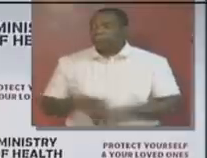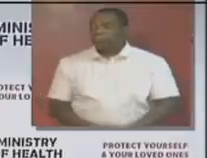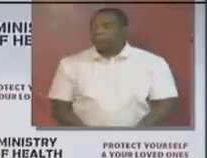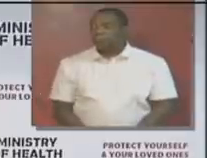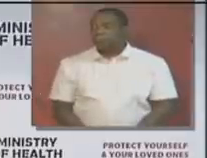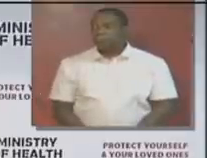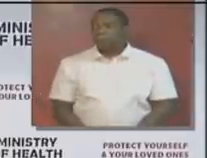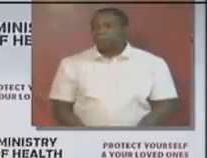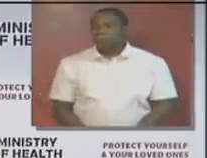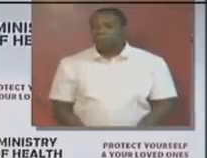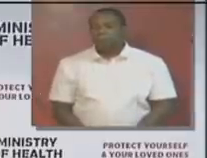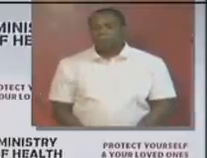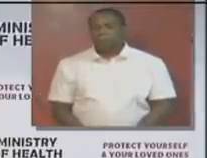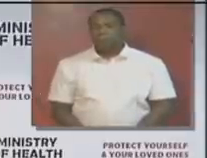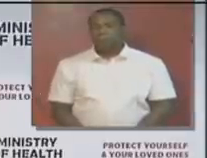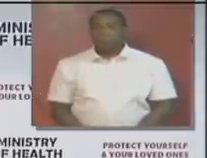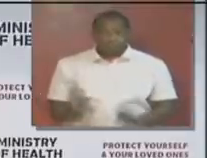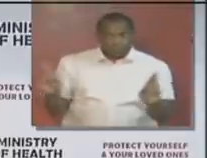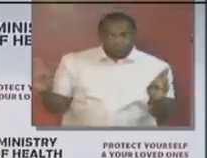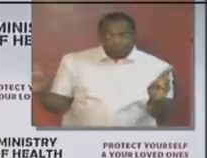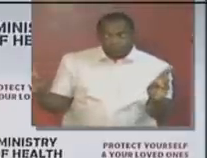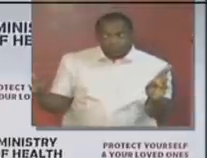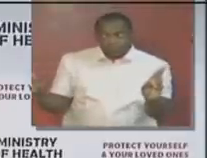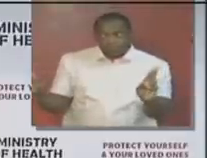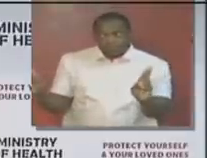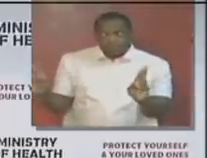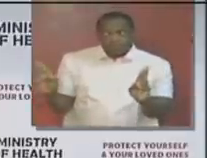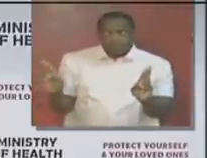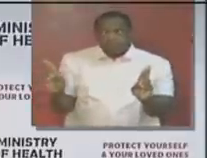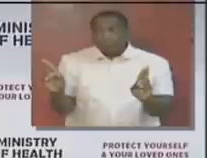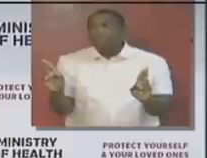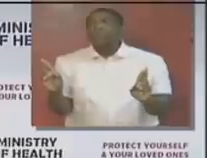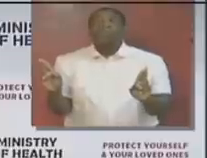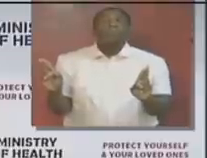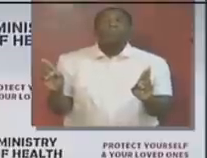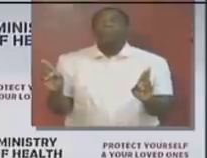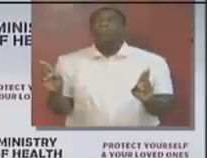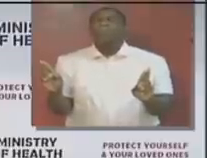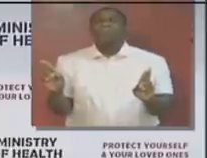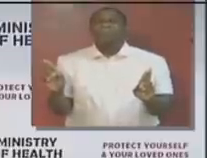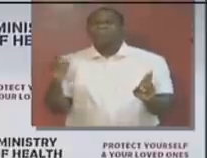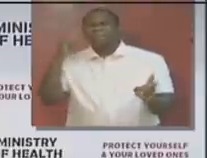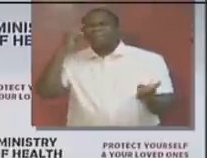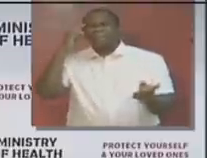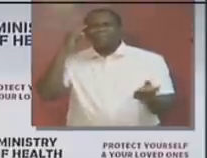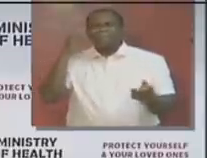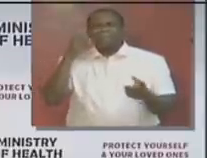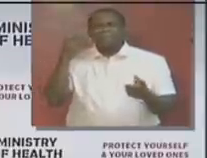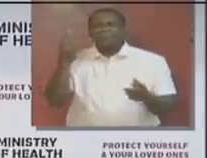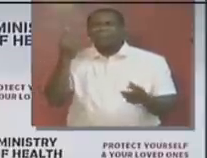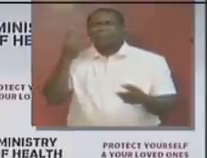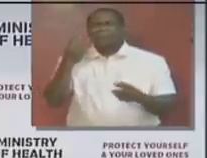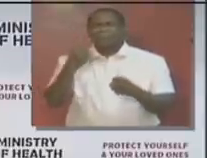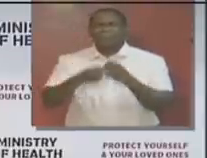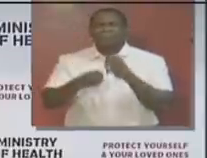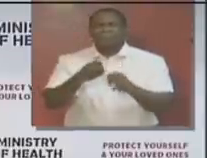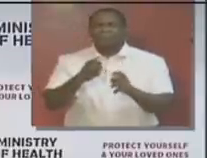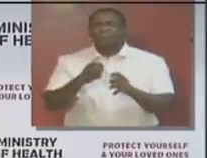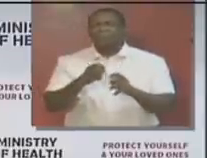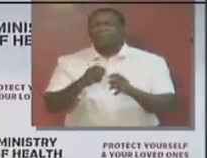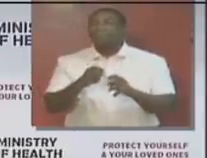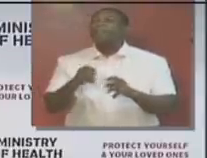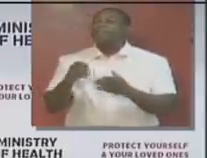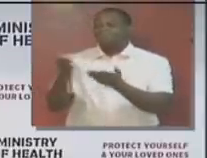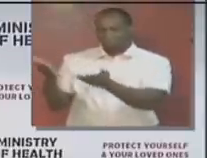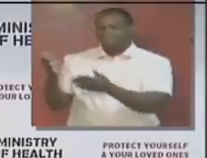Are we ready with AZP News? Okay, I think there may be some issue. So let's go then to